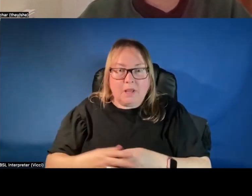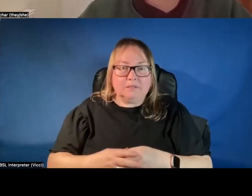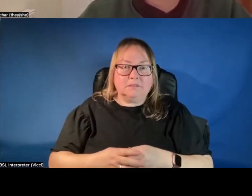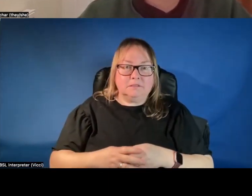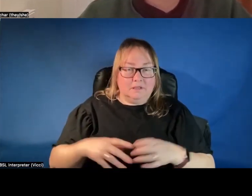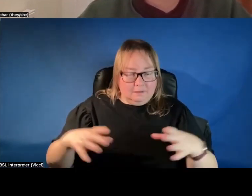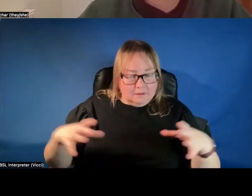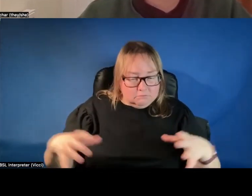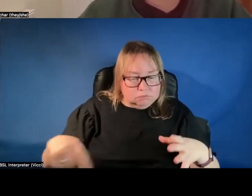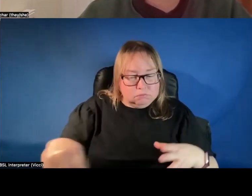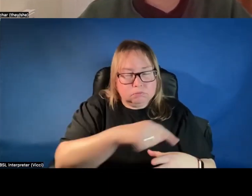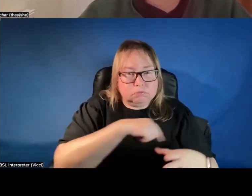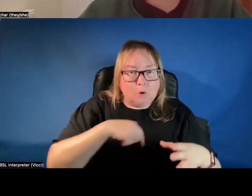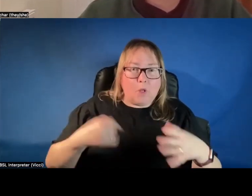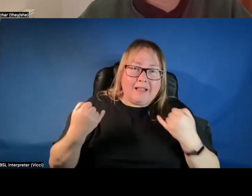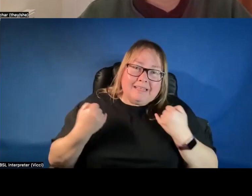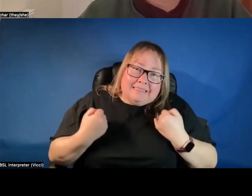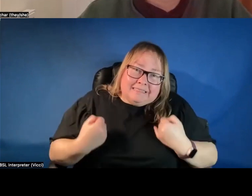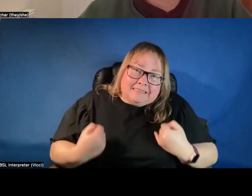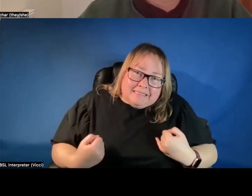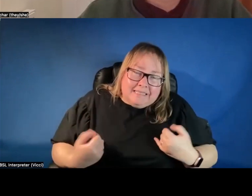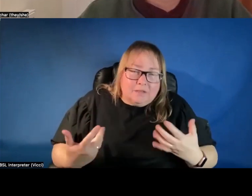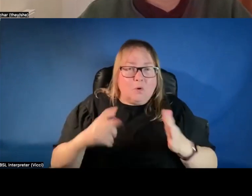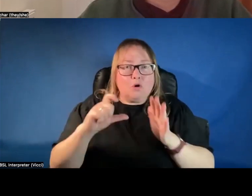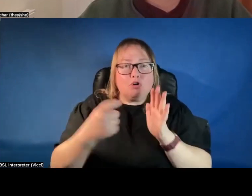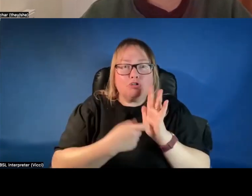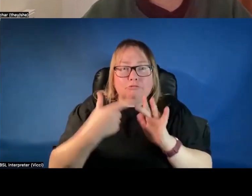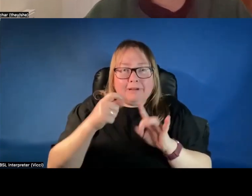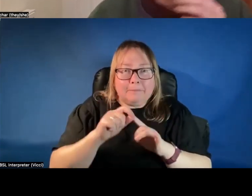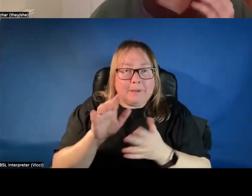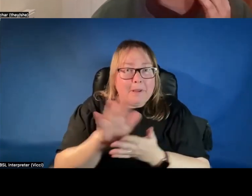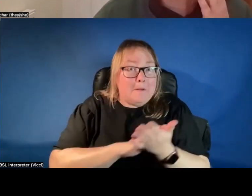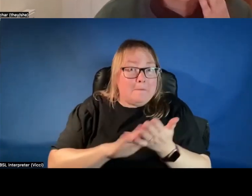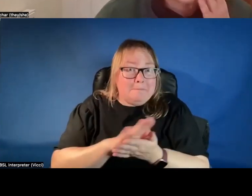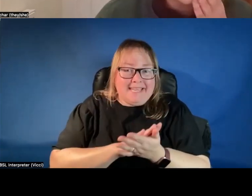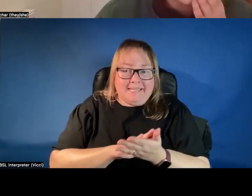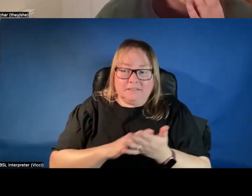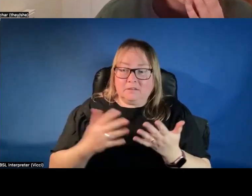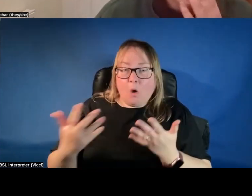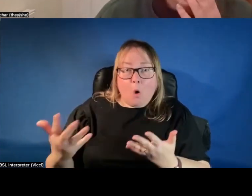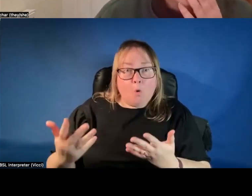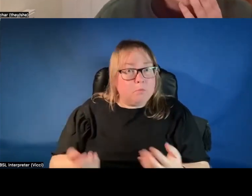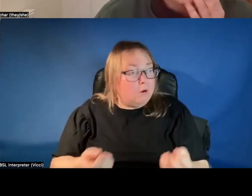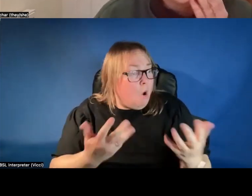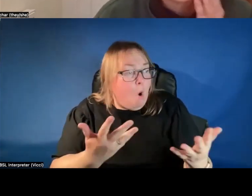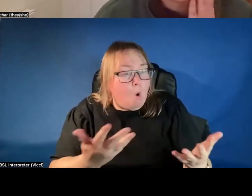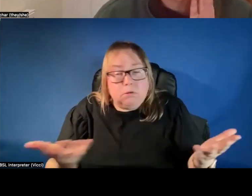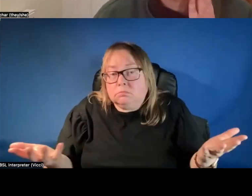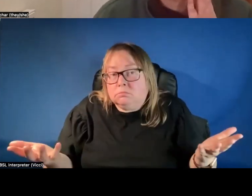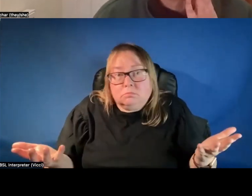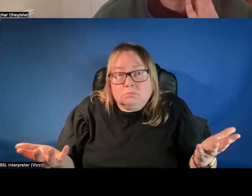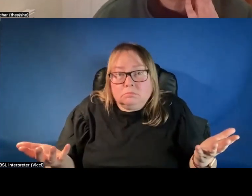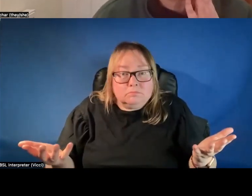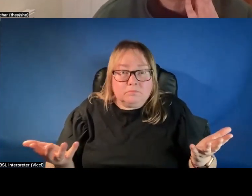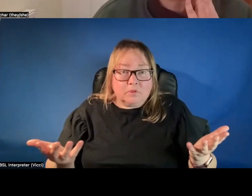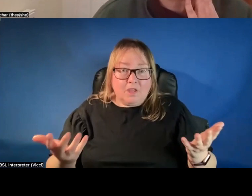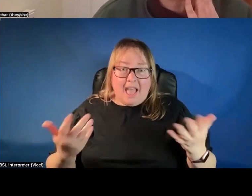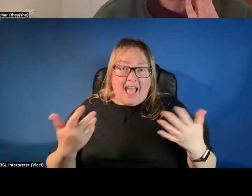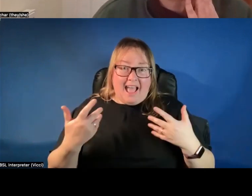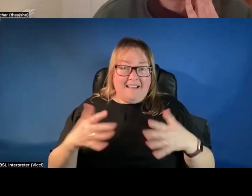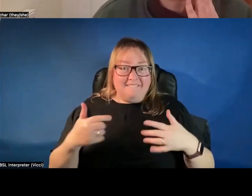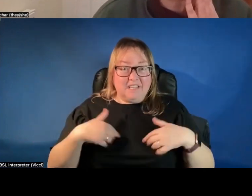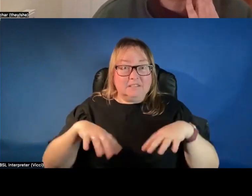is sometimes things don't get done. And you know, one of the ideas that we have many documents that we've started that are